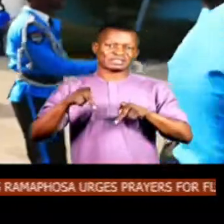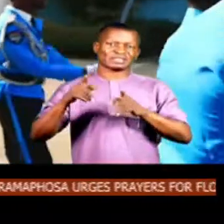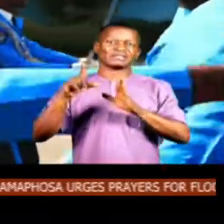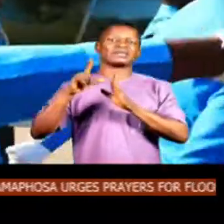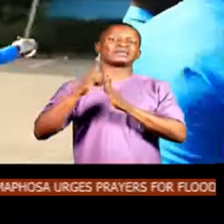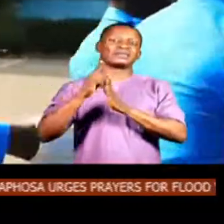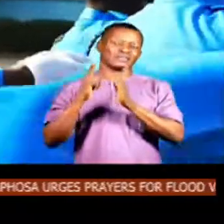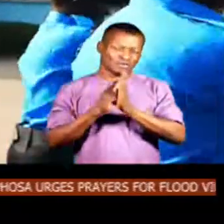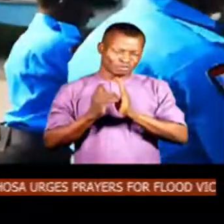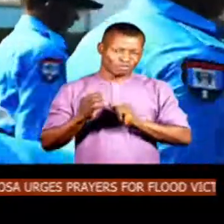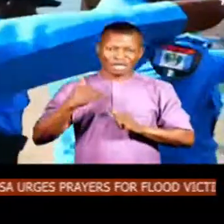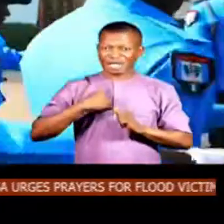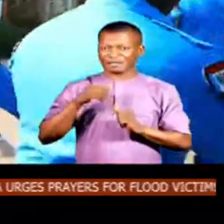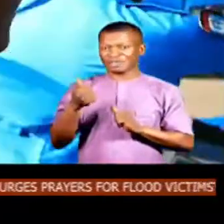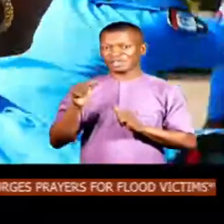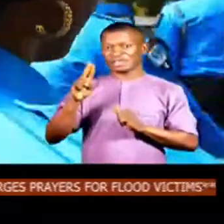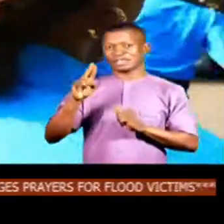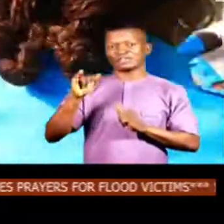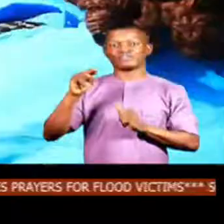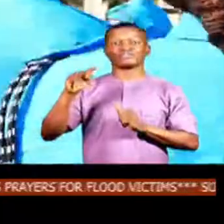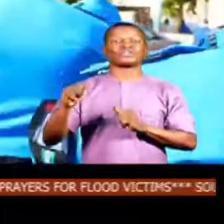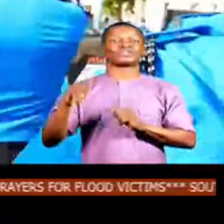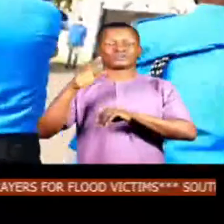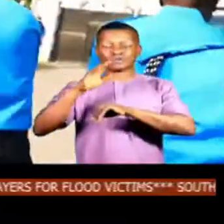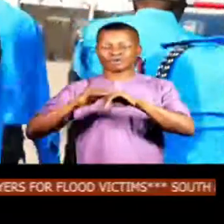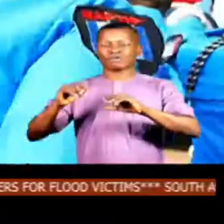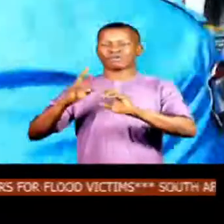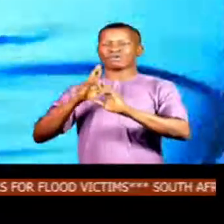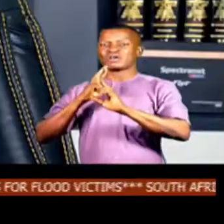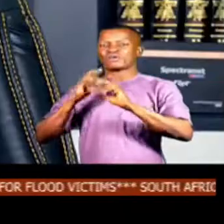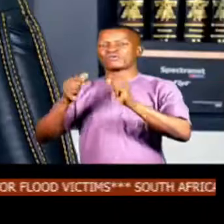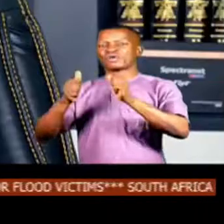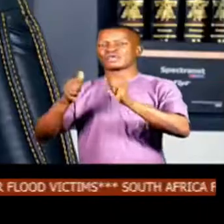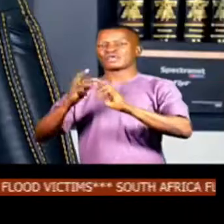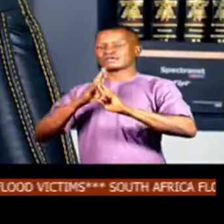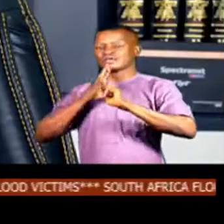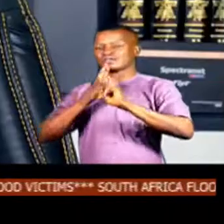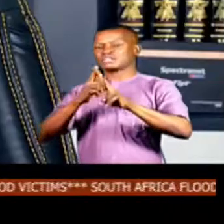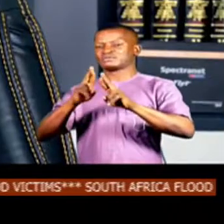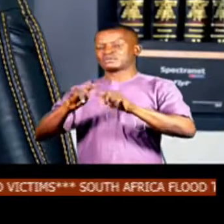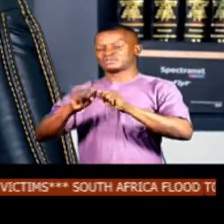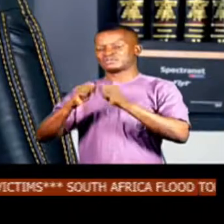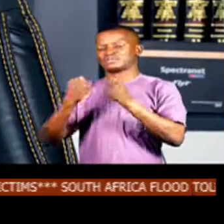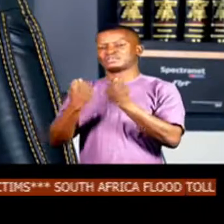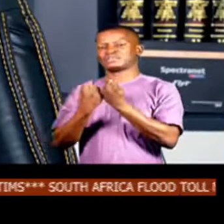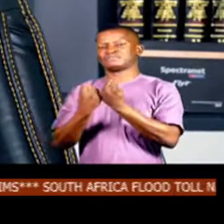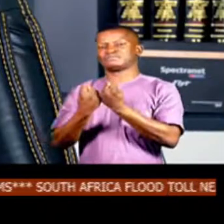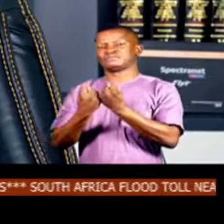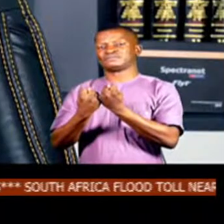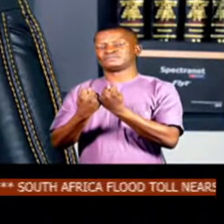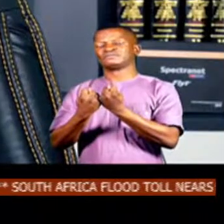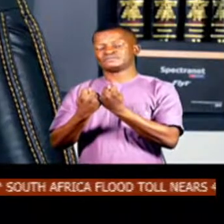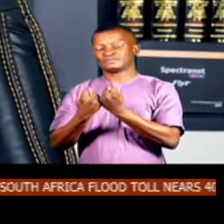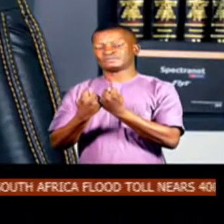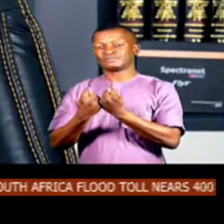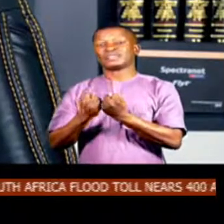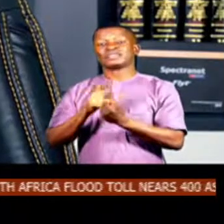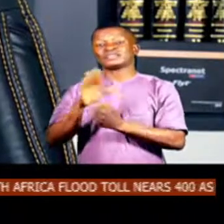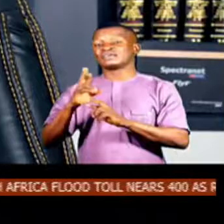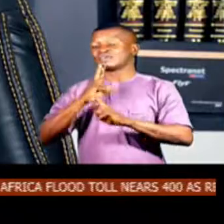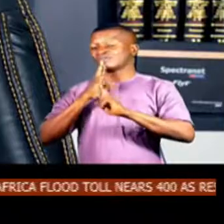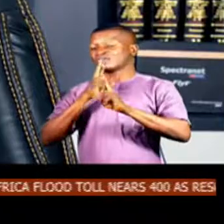Prohibition Act. We have a unit called the Rapid Response Squad. So basically the rapid response squad,